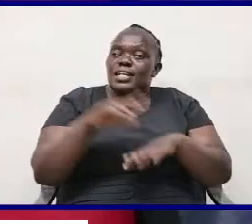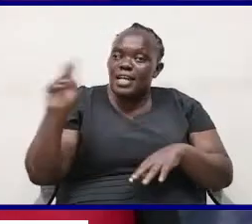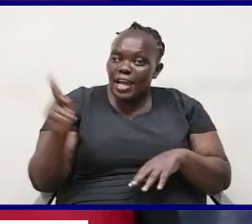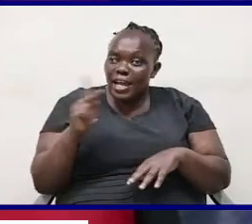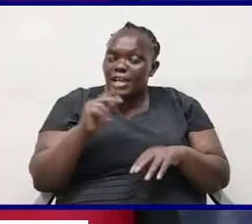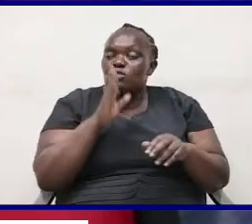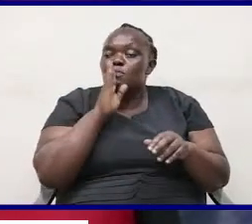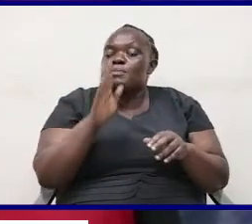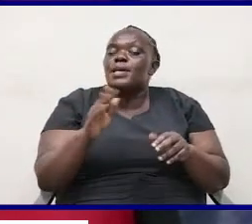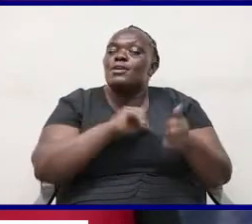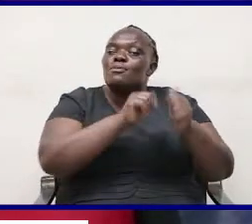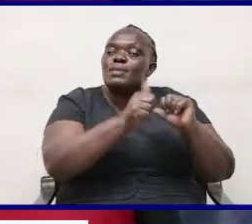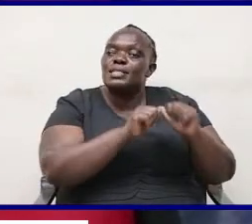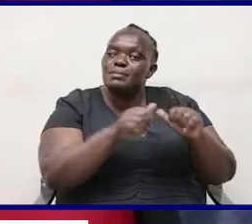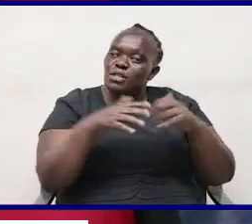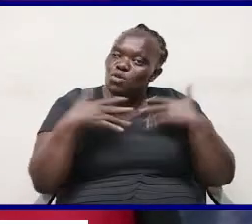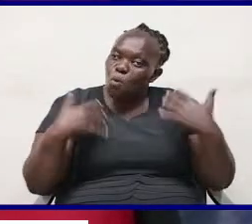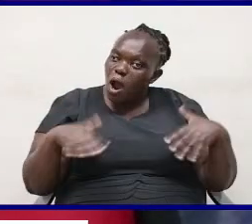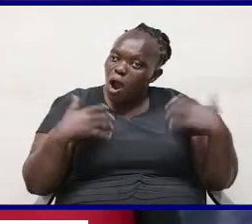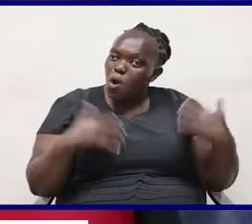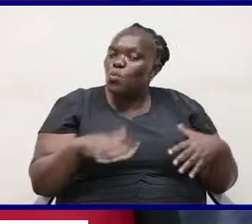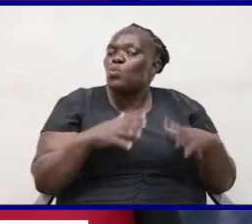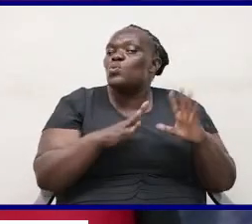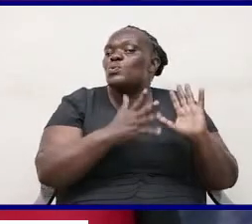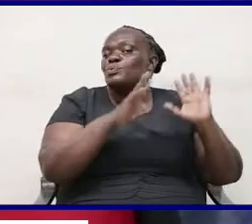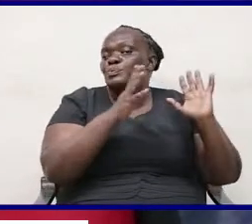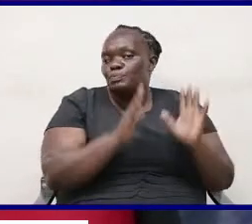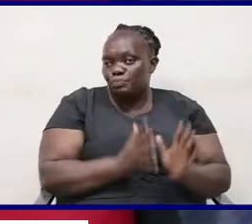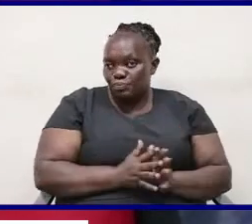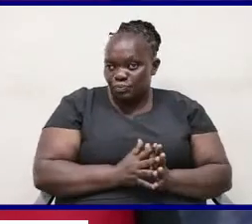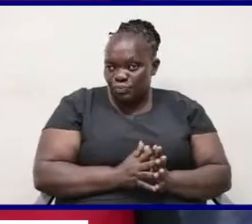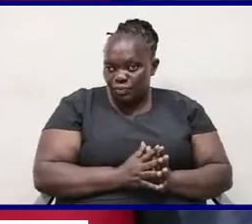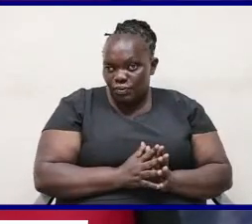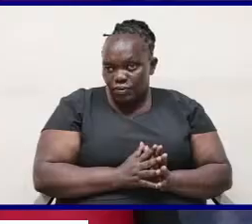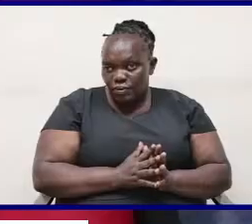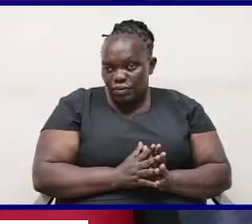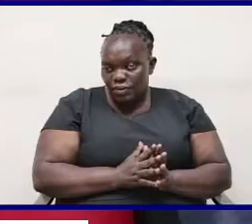be competitive. Wow. Yeah. Makofi kabisa.